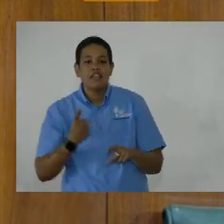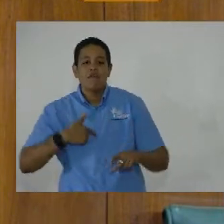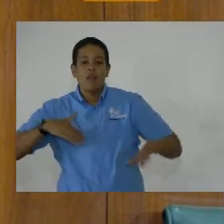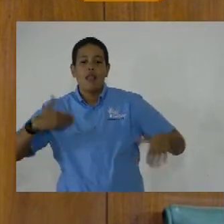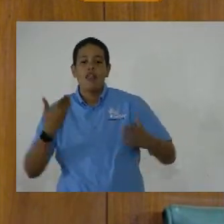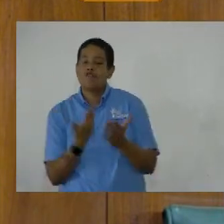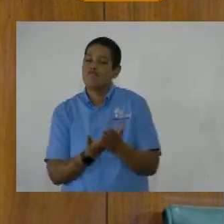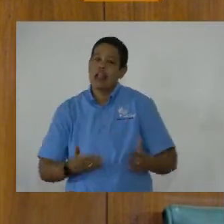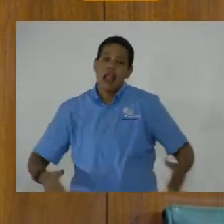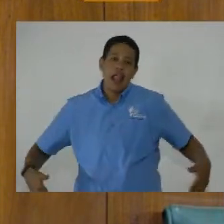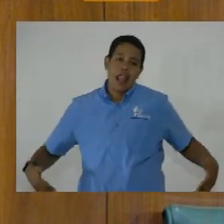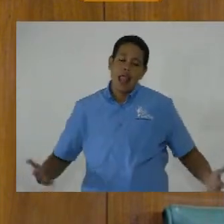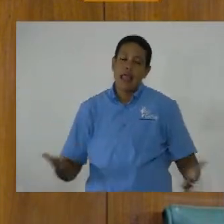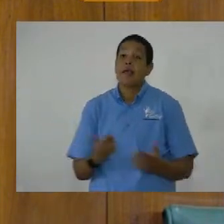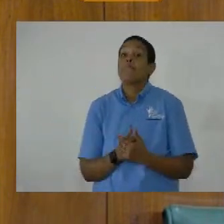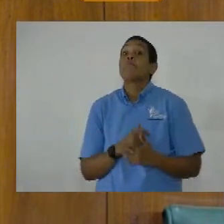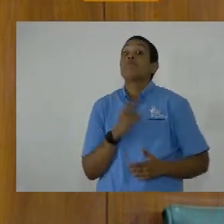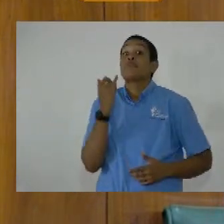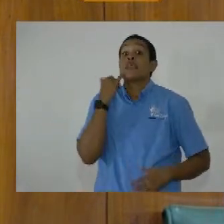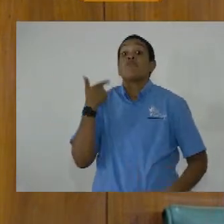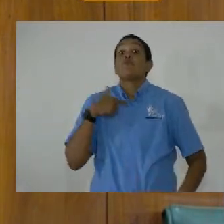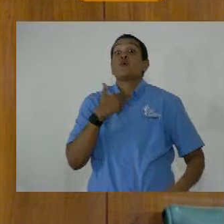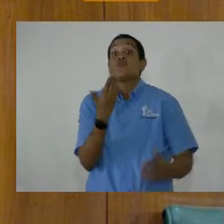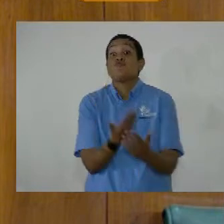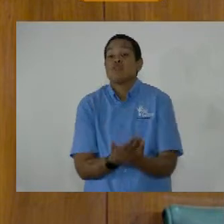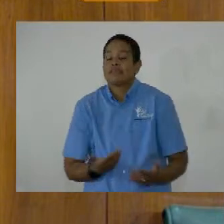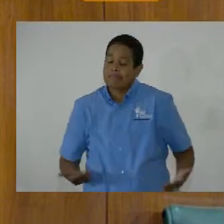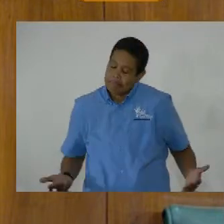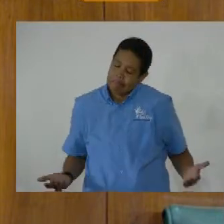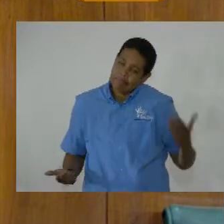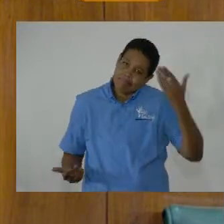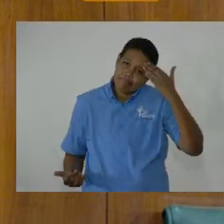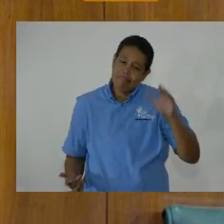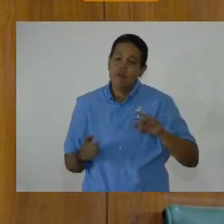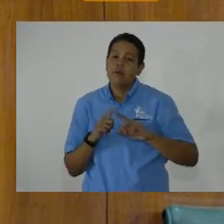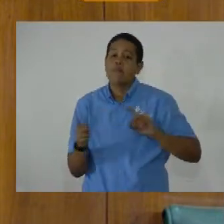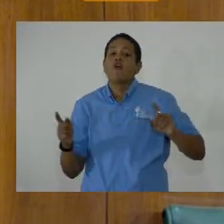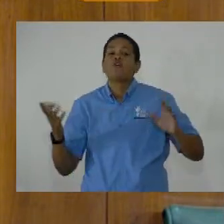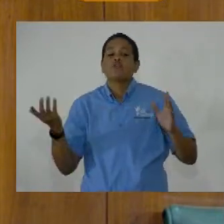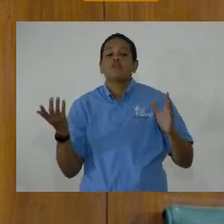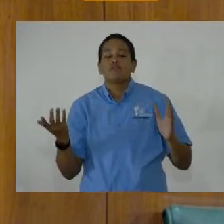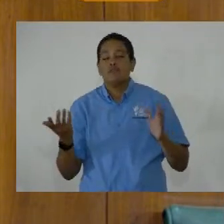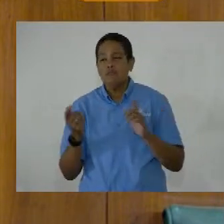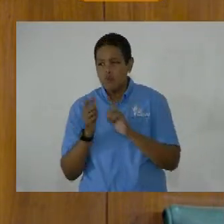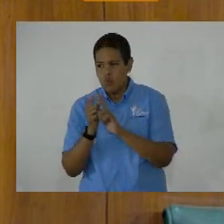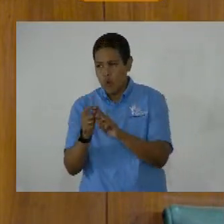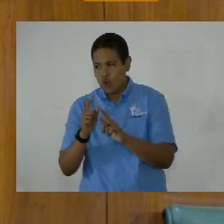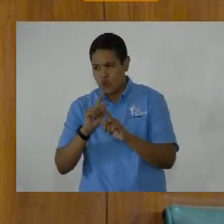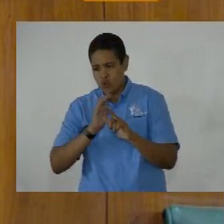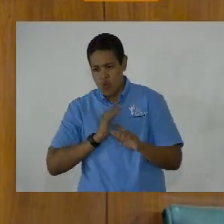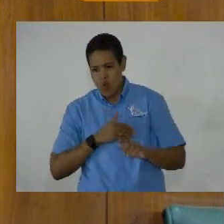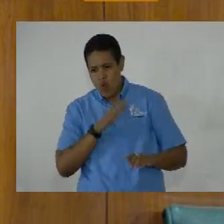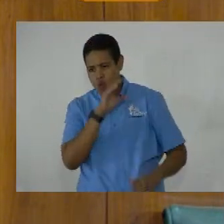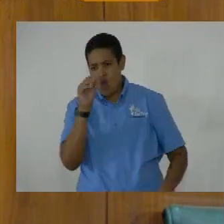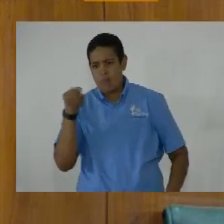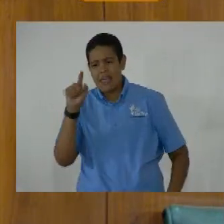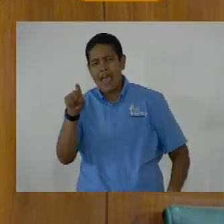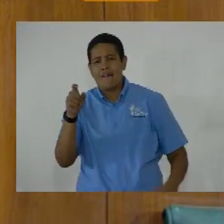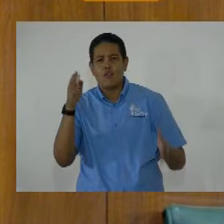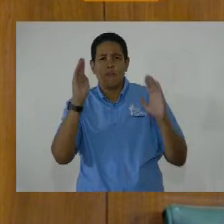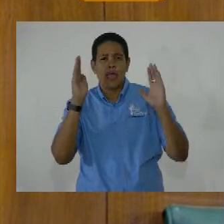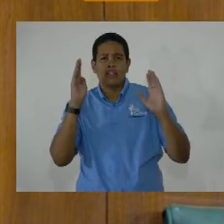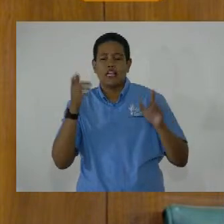yet, and if we ever get there, but it's a word to our companies that they have to pay